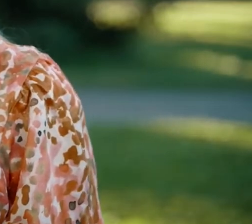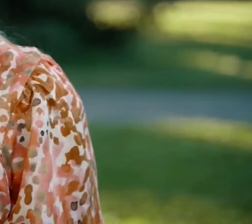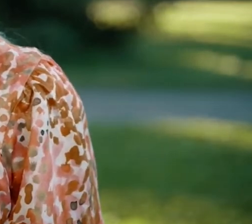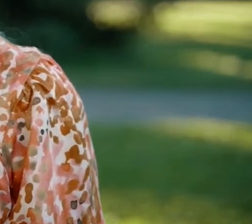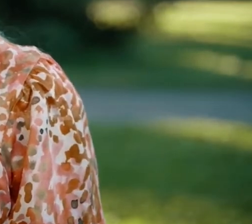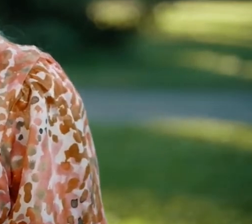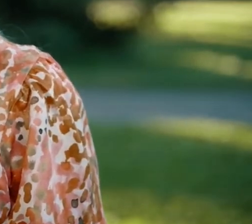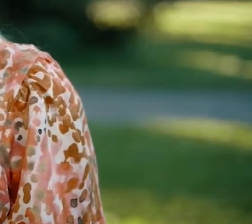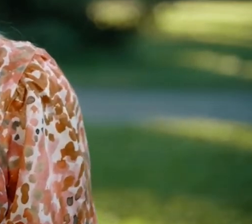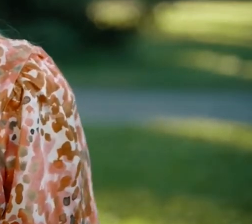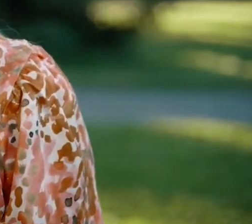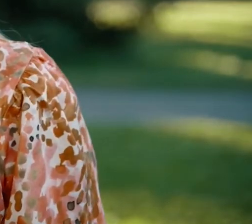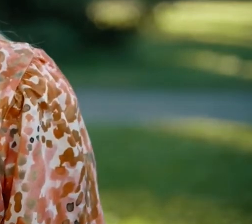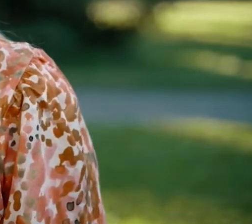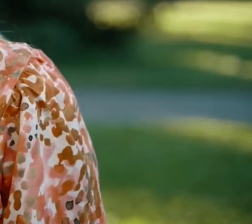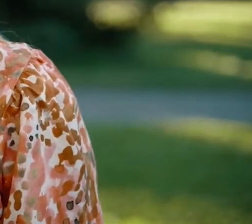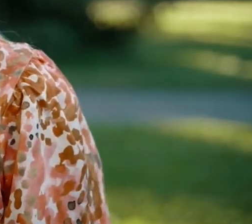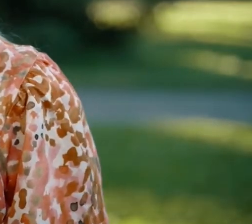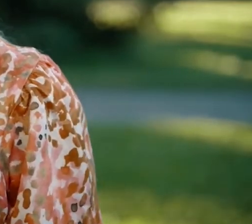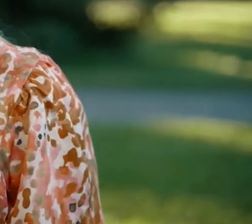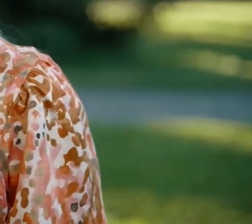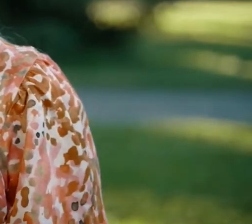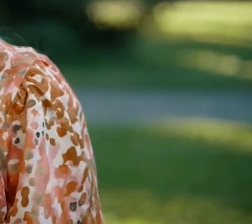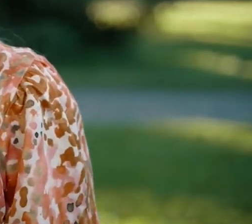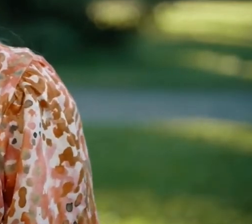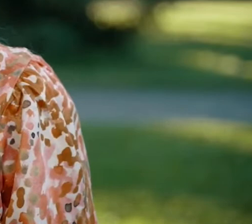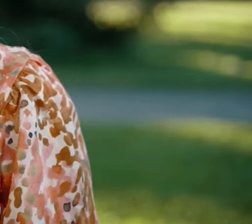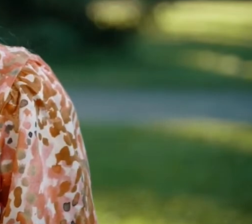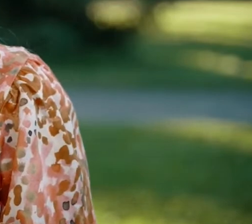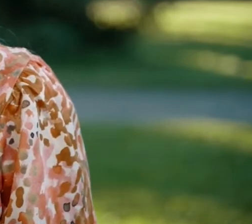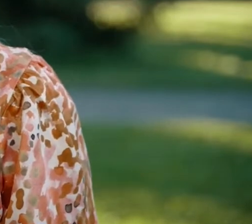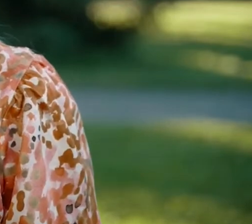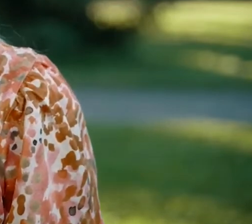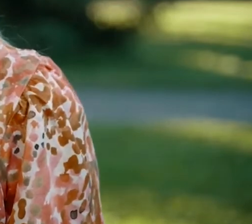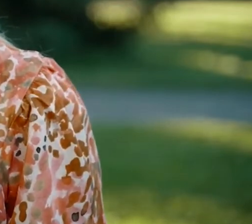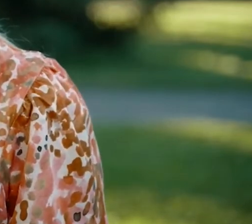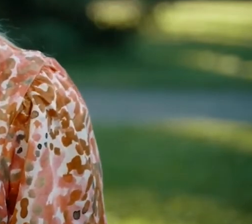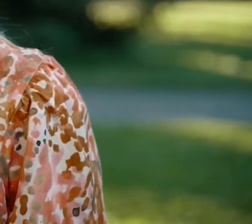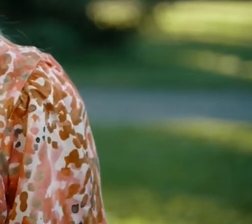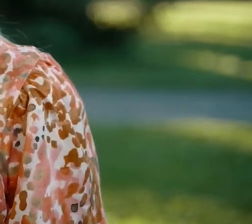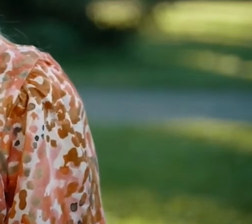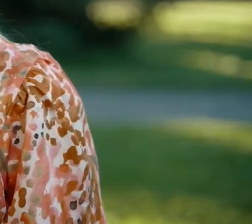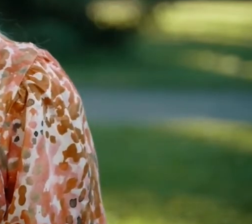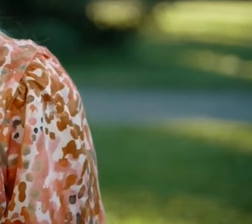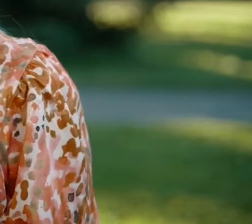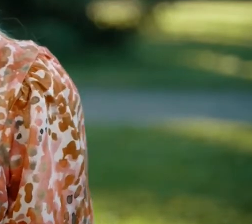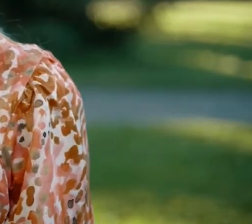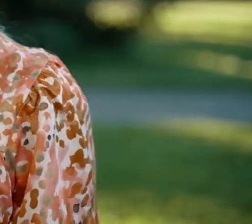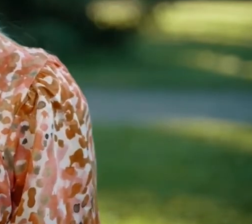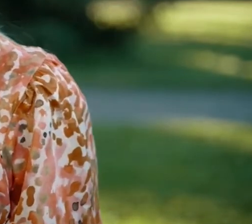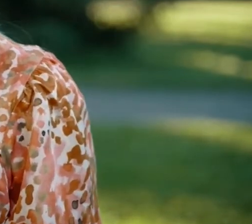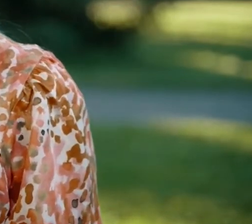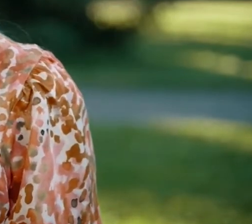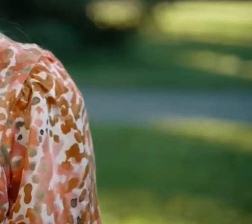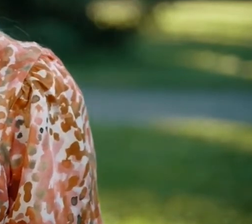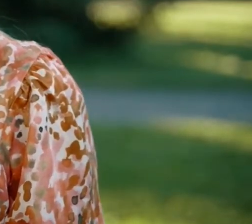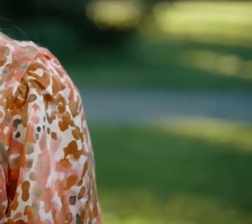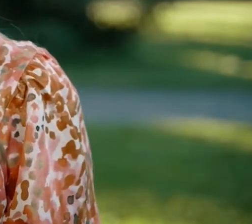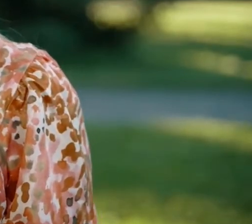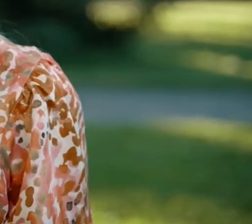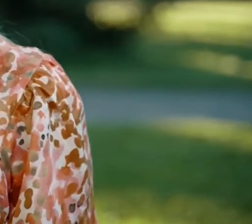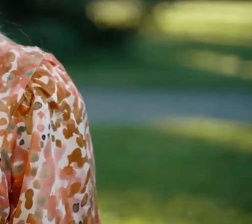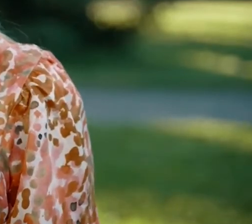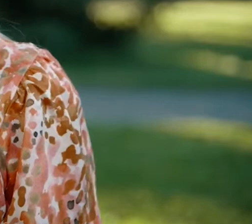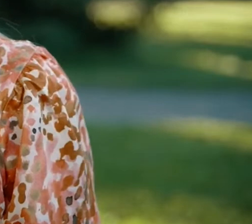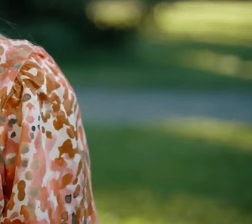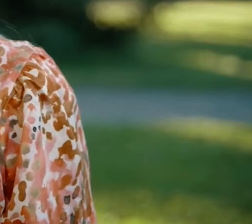for equality and ensuring good living conditions for people all around the world. As I often say, if